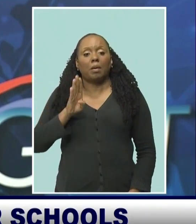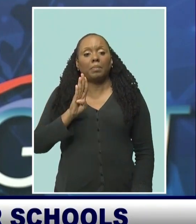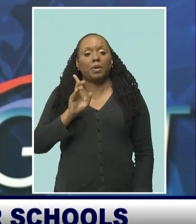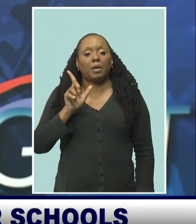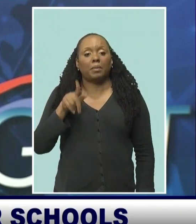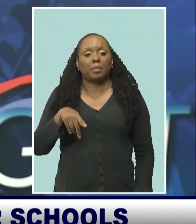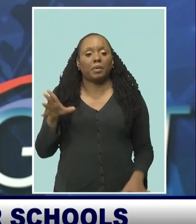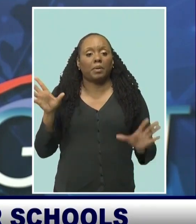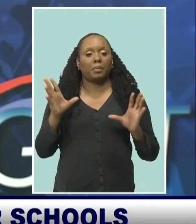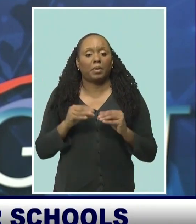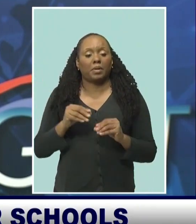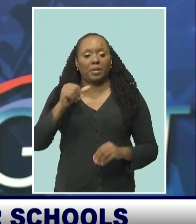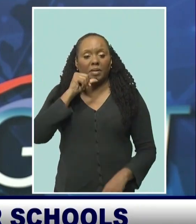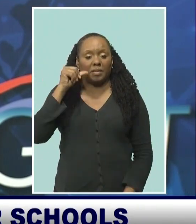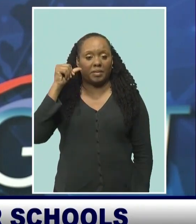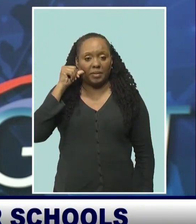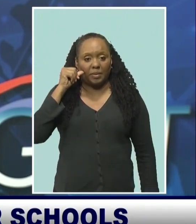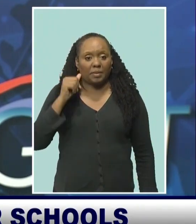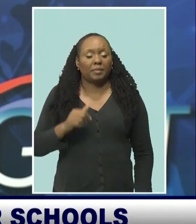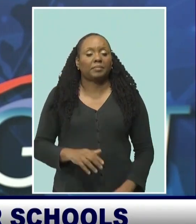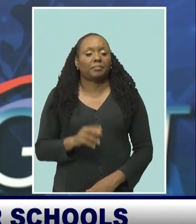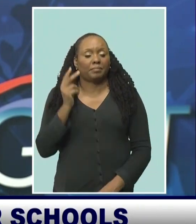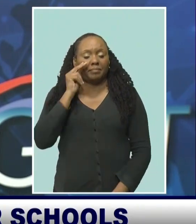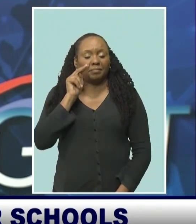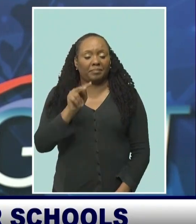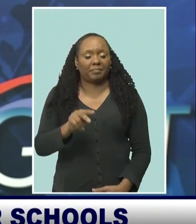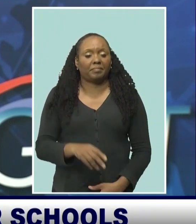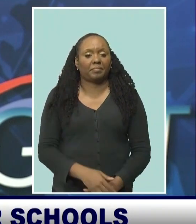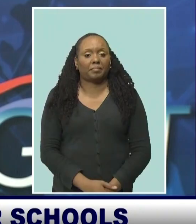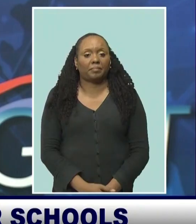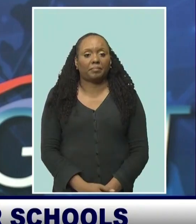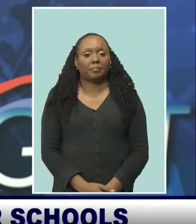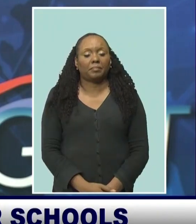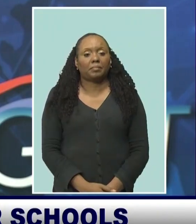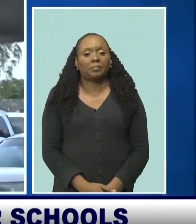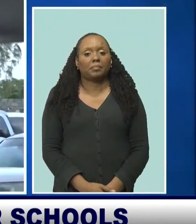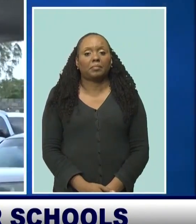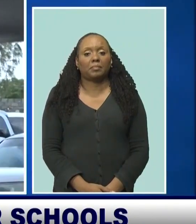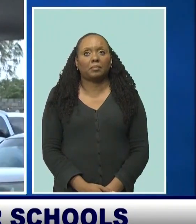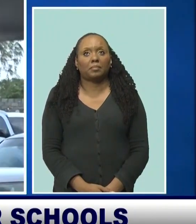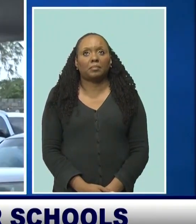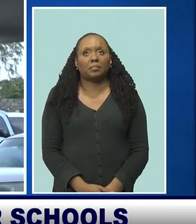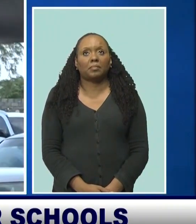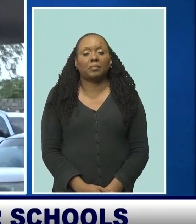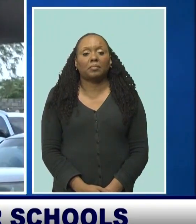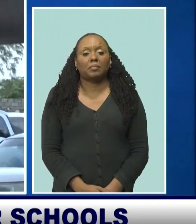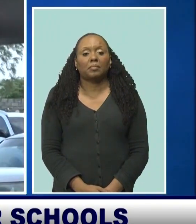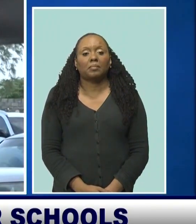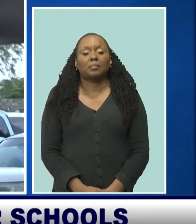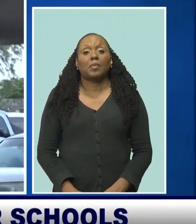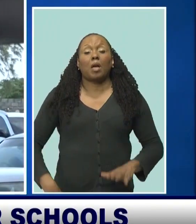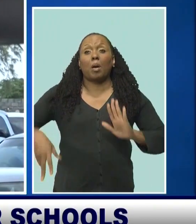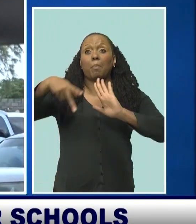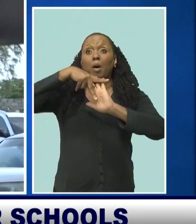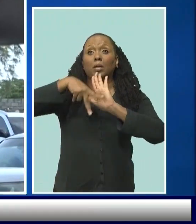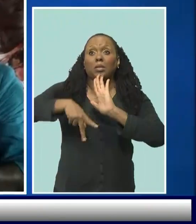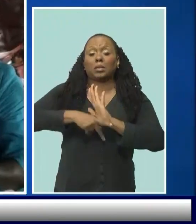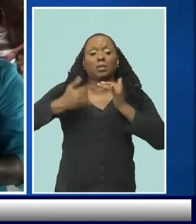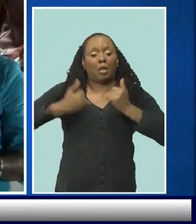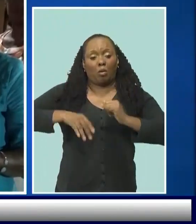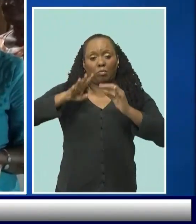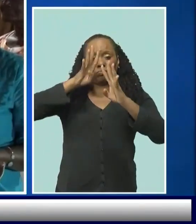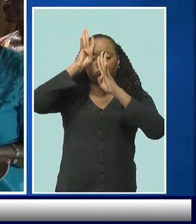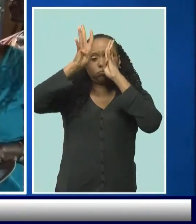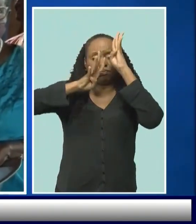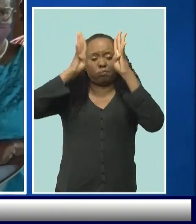Pavilion in St. Philip yesterday. Trevor Thorpe has more. The policy is being developed amid a number of recent